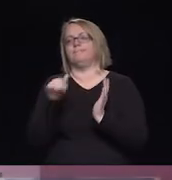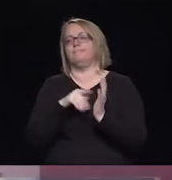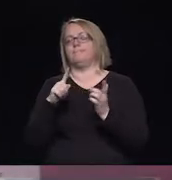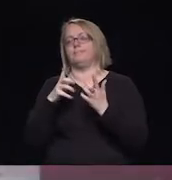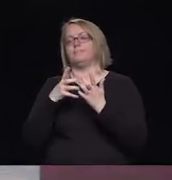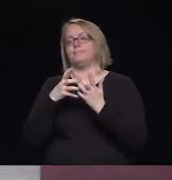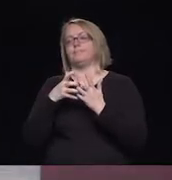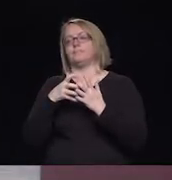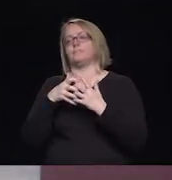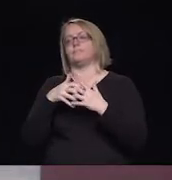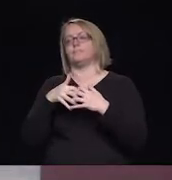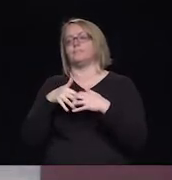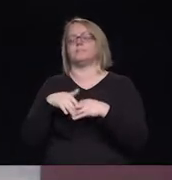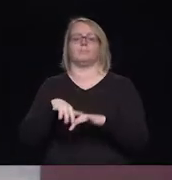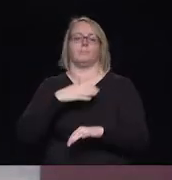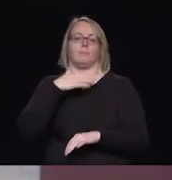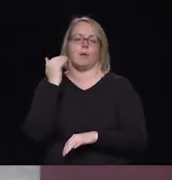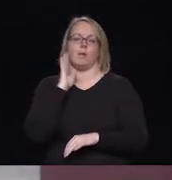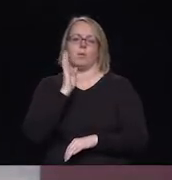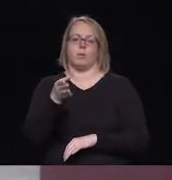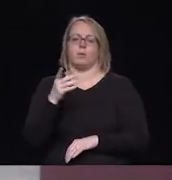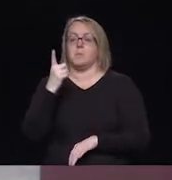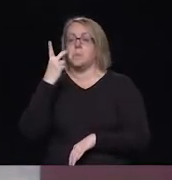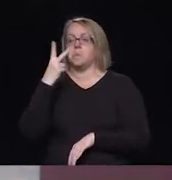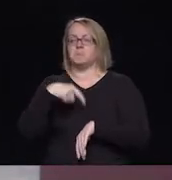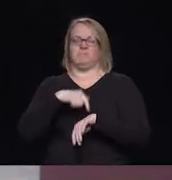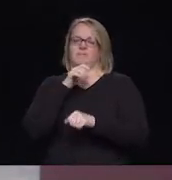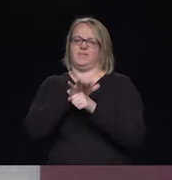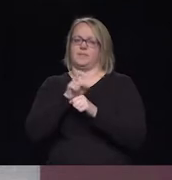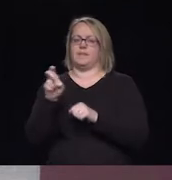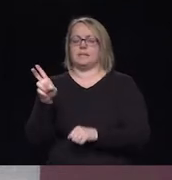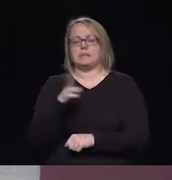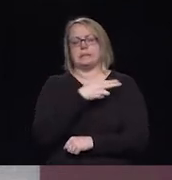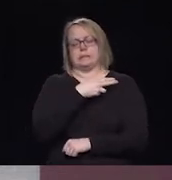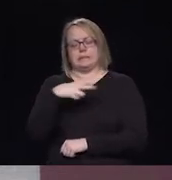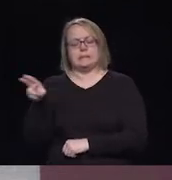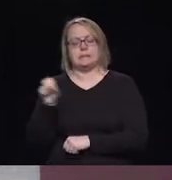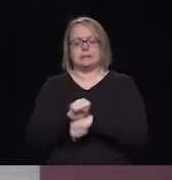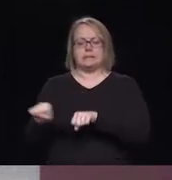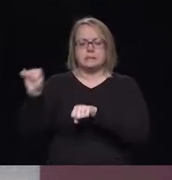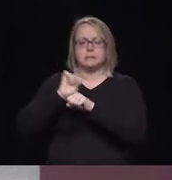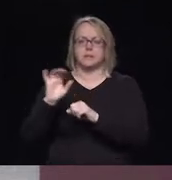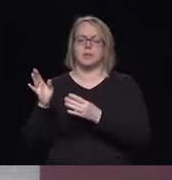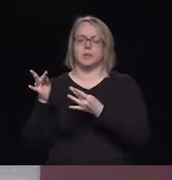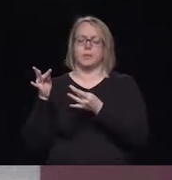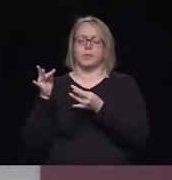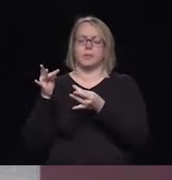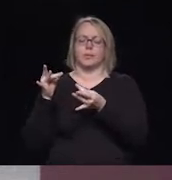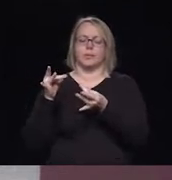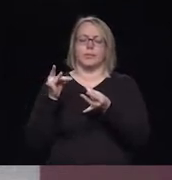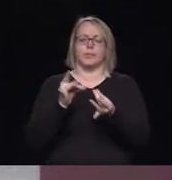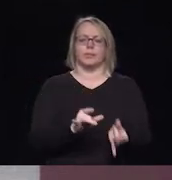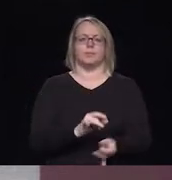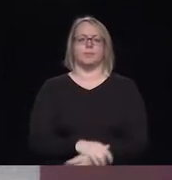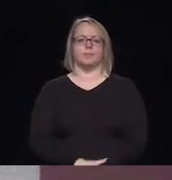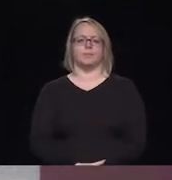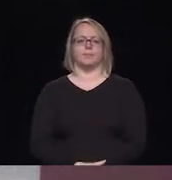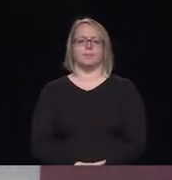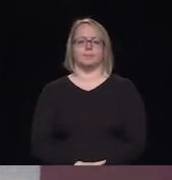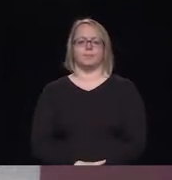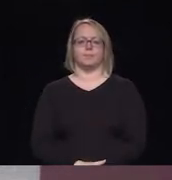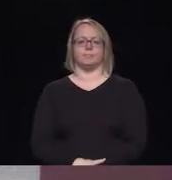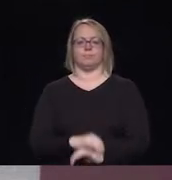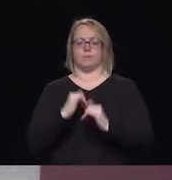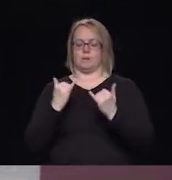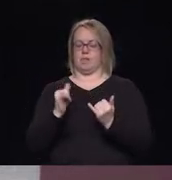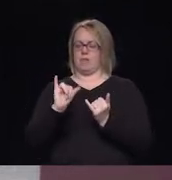Now, I like to use my hand to measure different parts of my painting so I know how much I